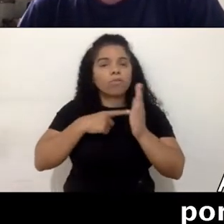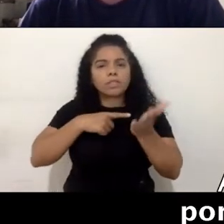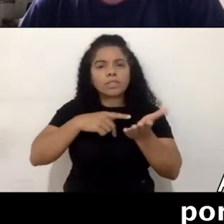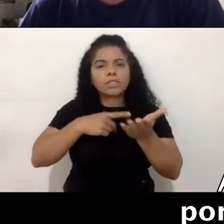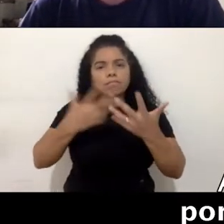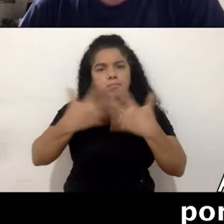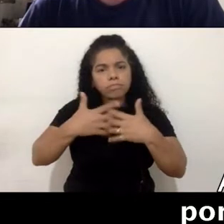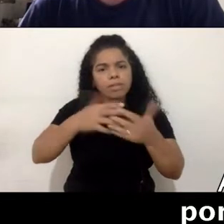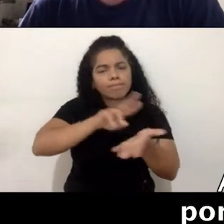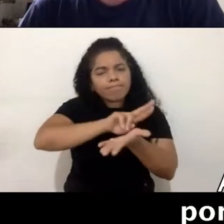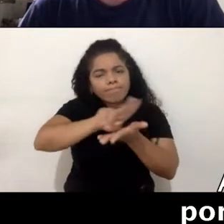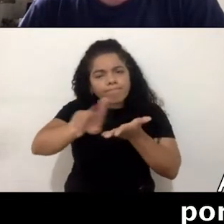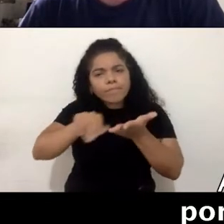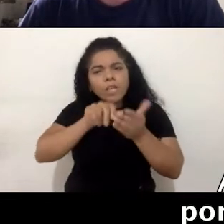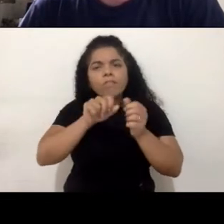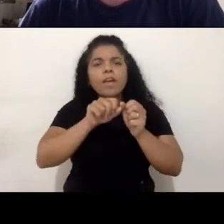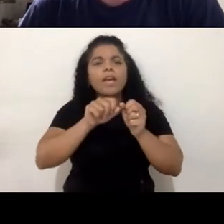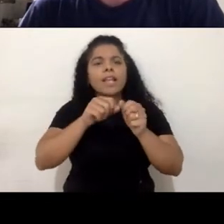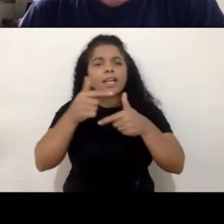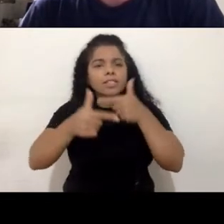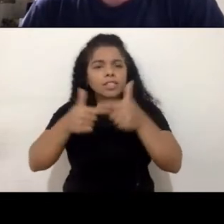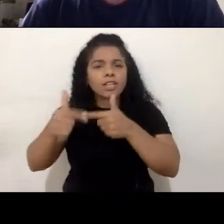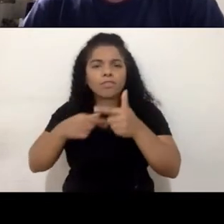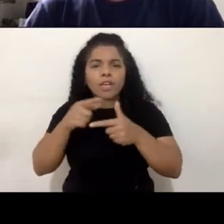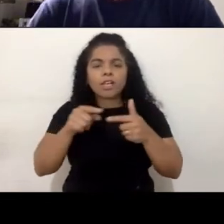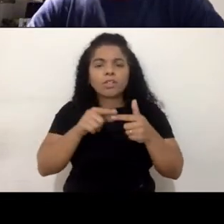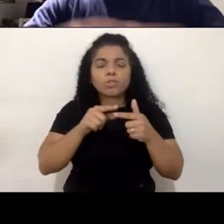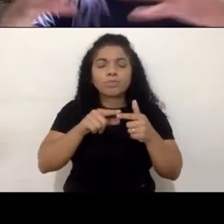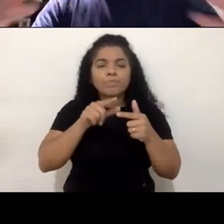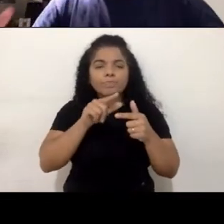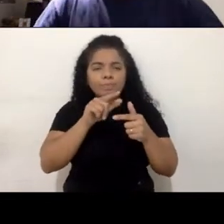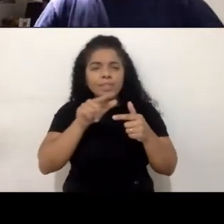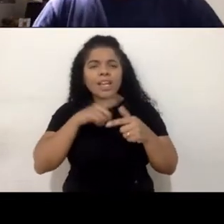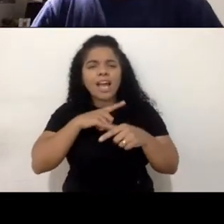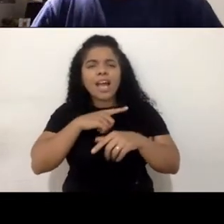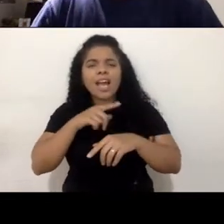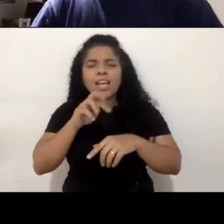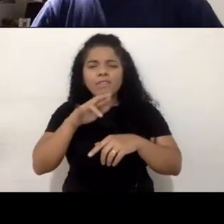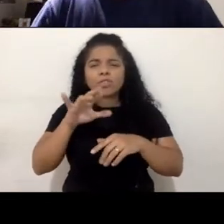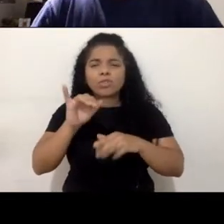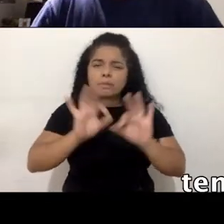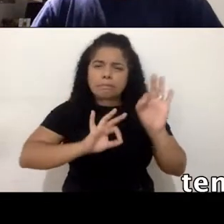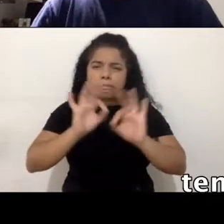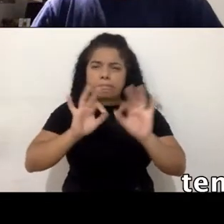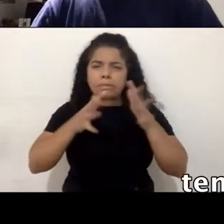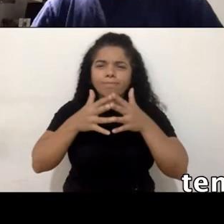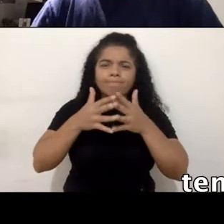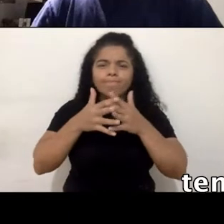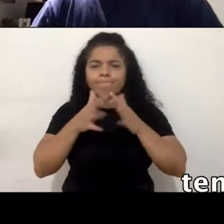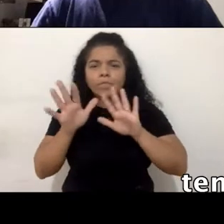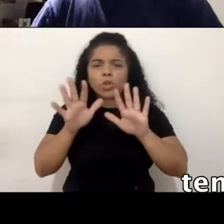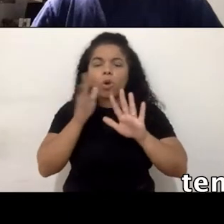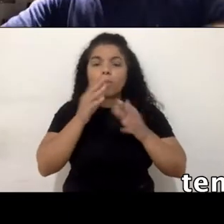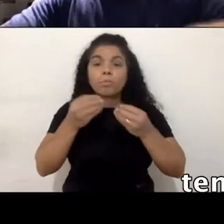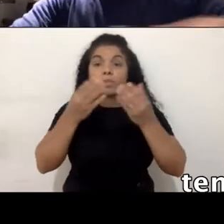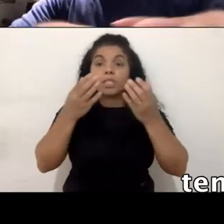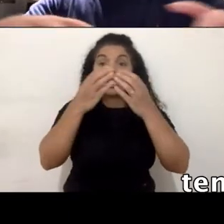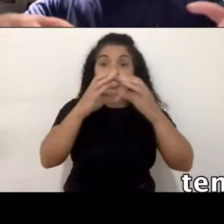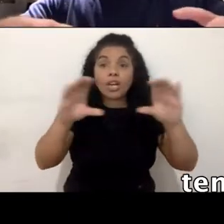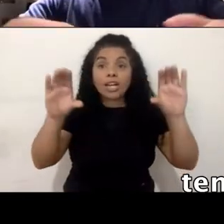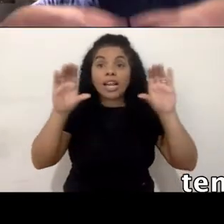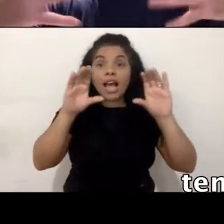infrastructure provided by a cloud platform or by even by the data center and so on tends to be